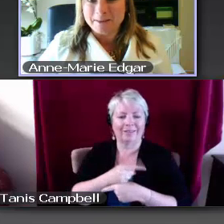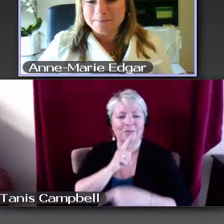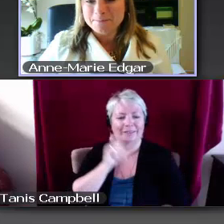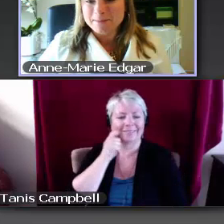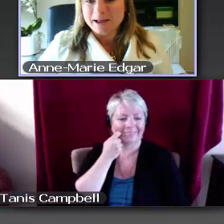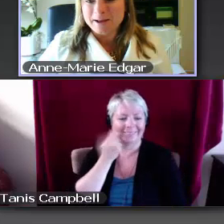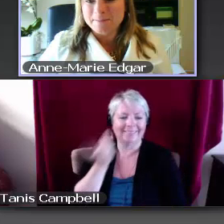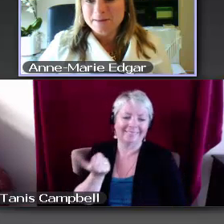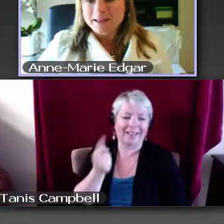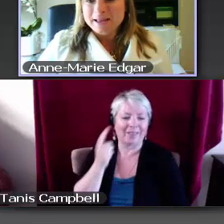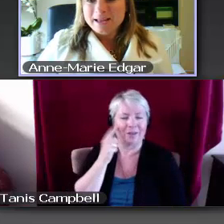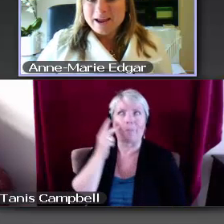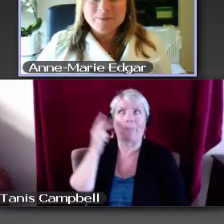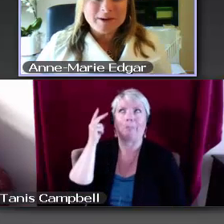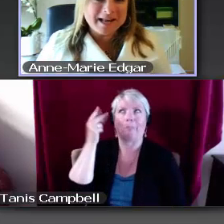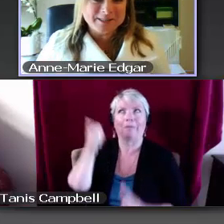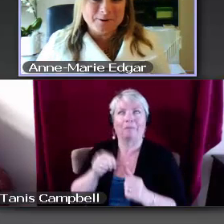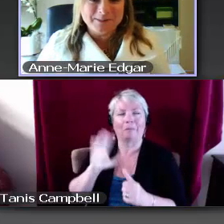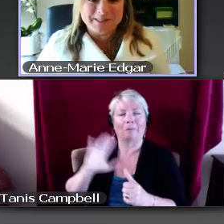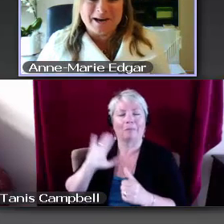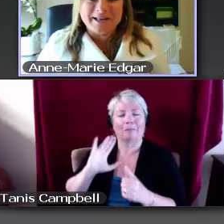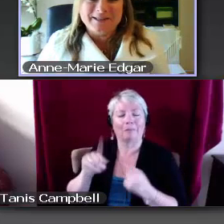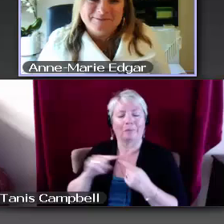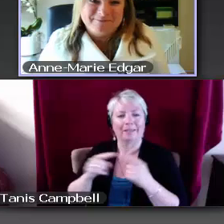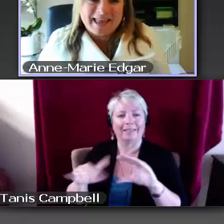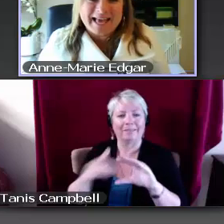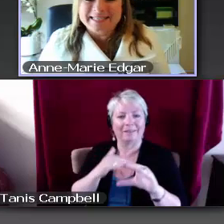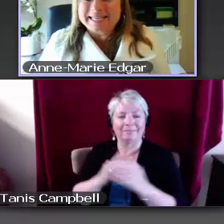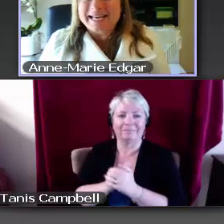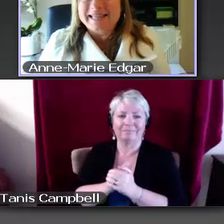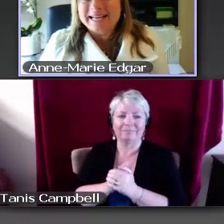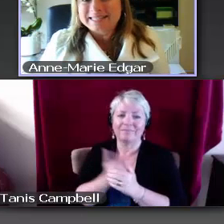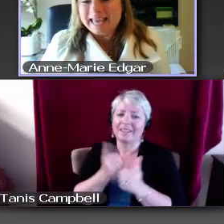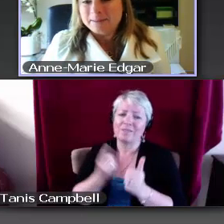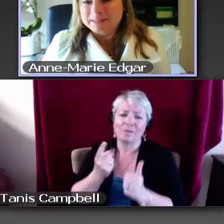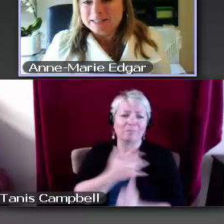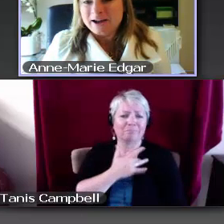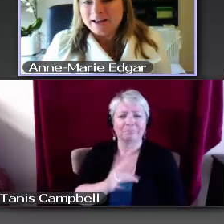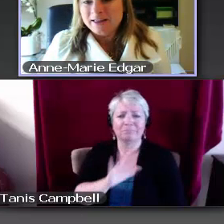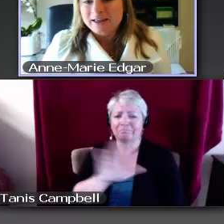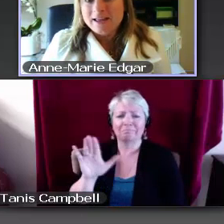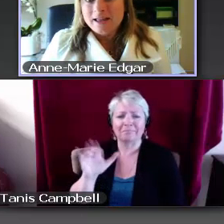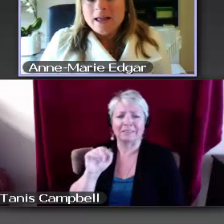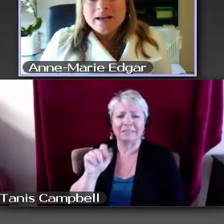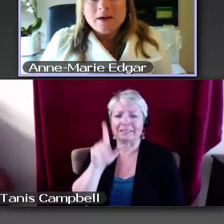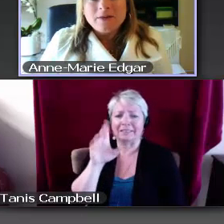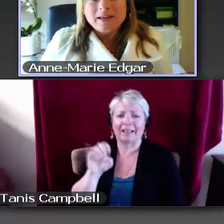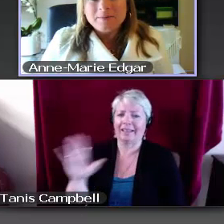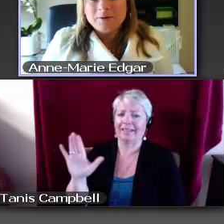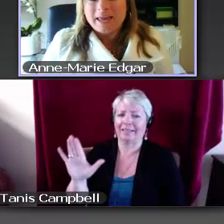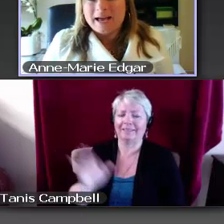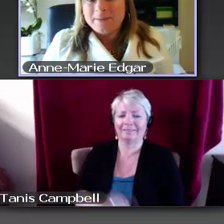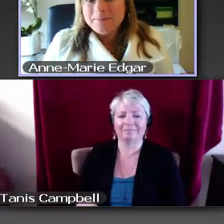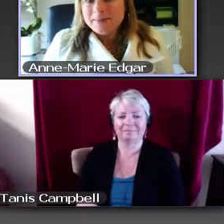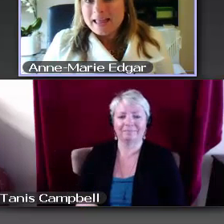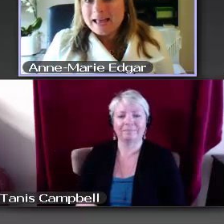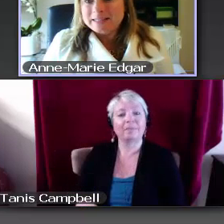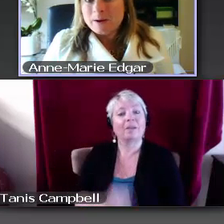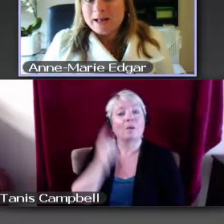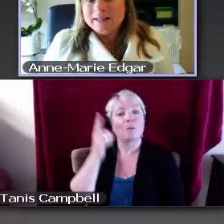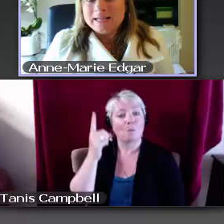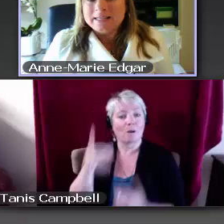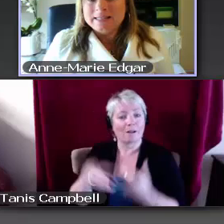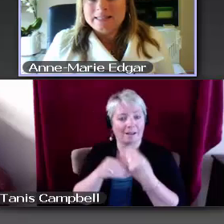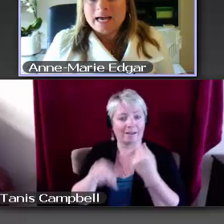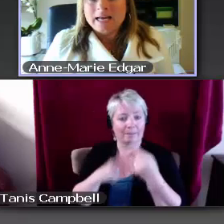him again. Everybody has their own style, and that's Cam's style. Now, the thing about Cam